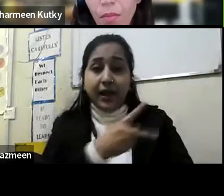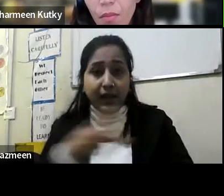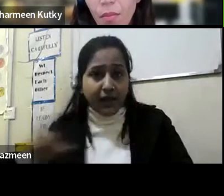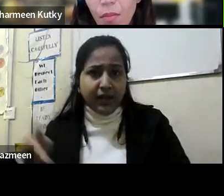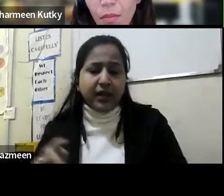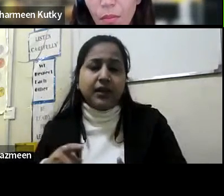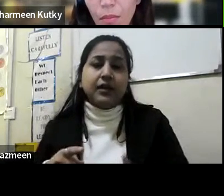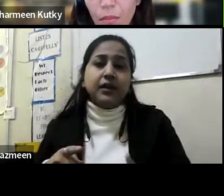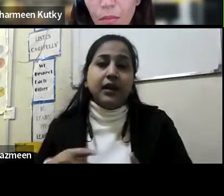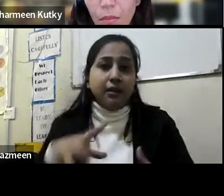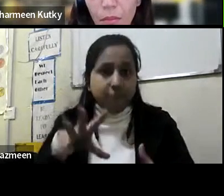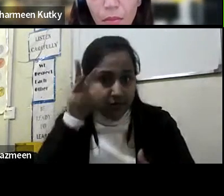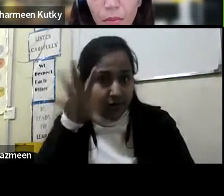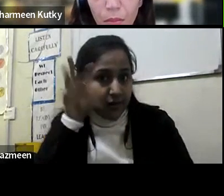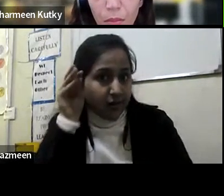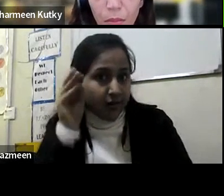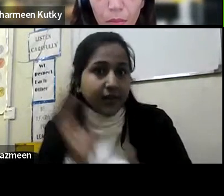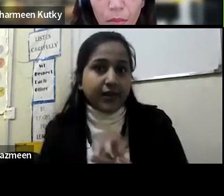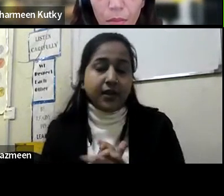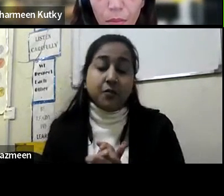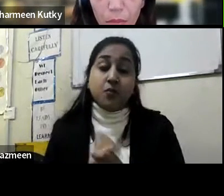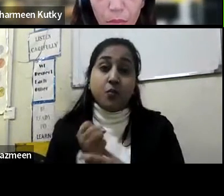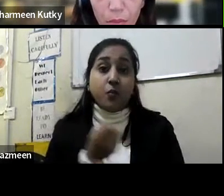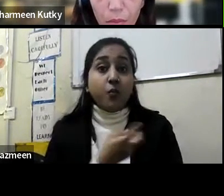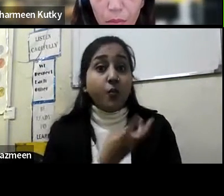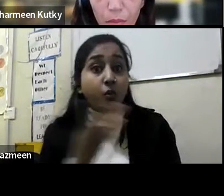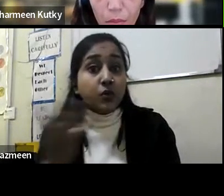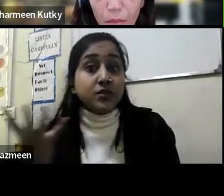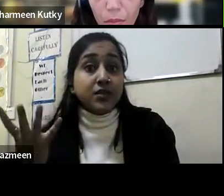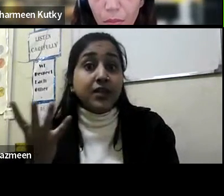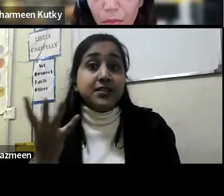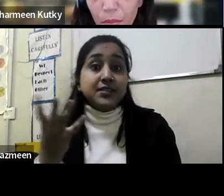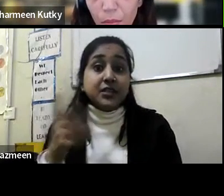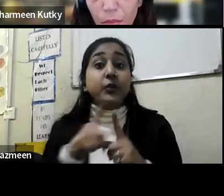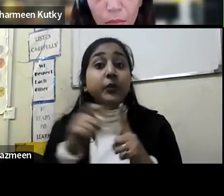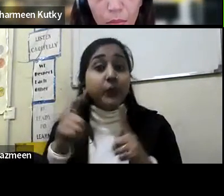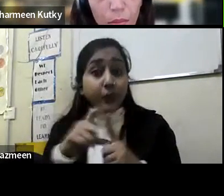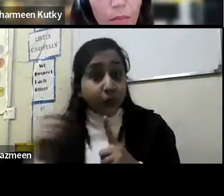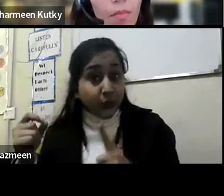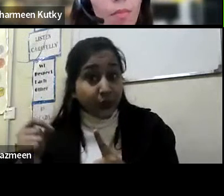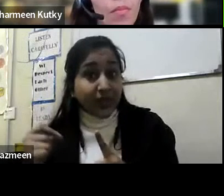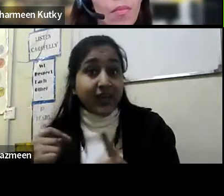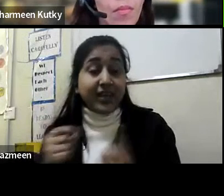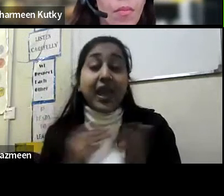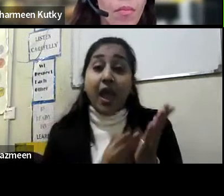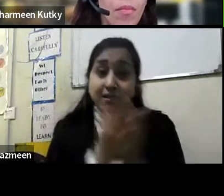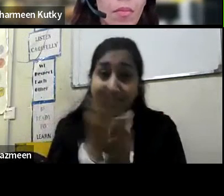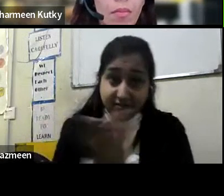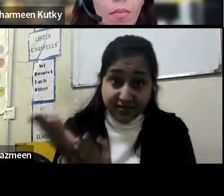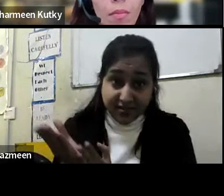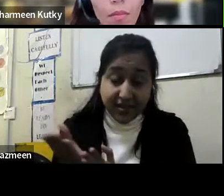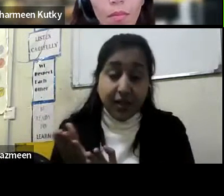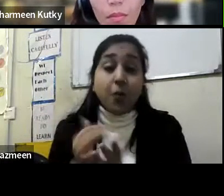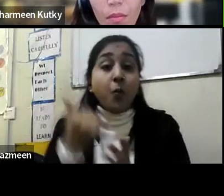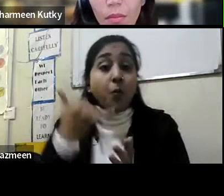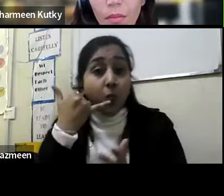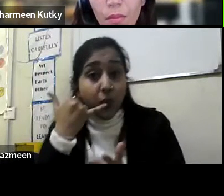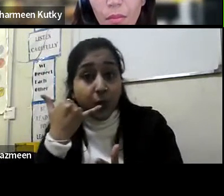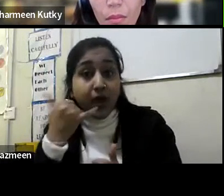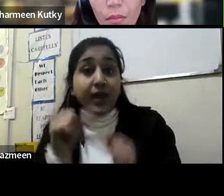learning, there is a lot which needs to be done to improve the accessibility of mobile apps and